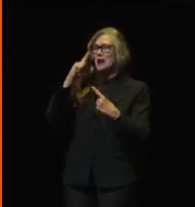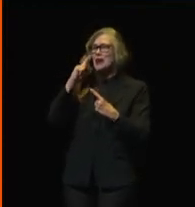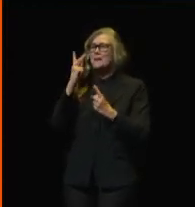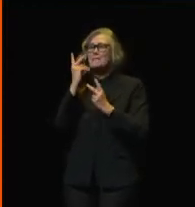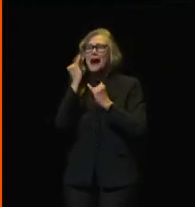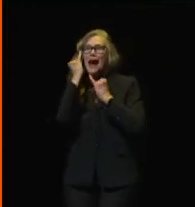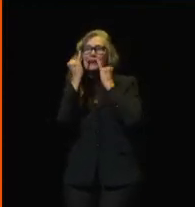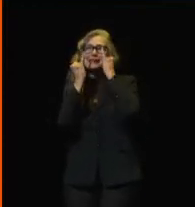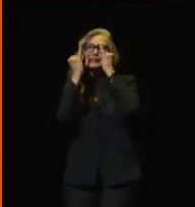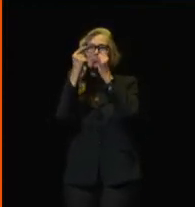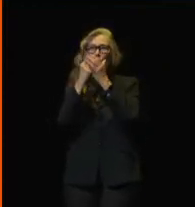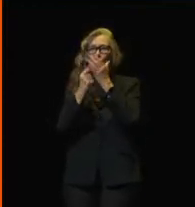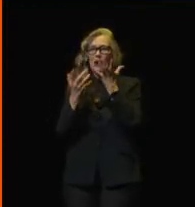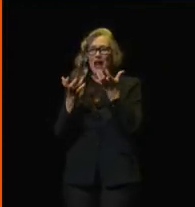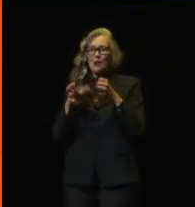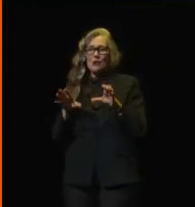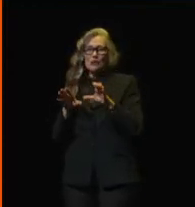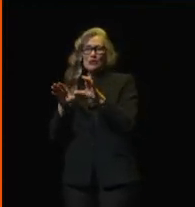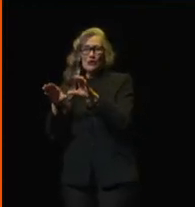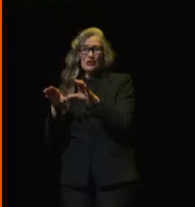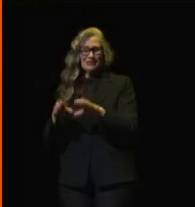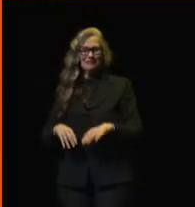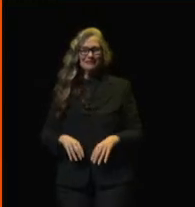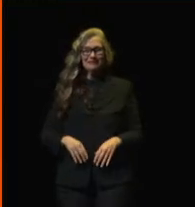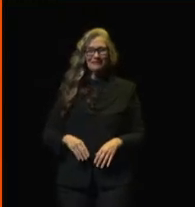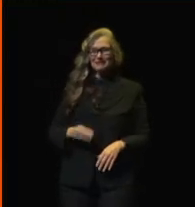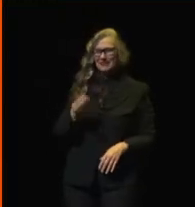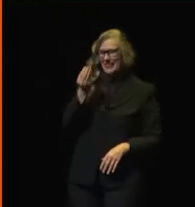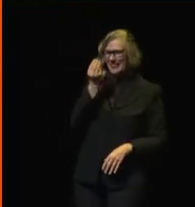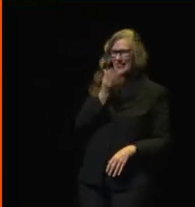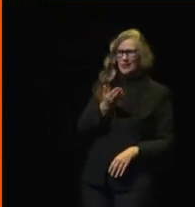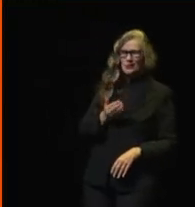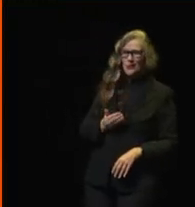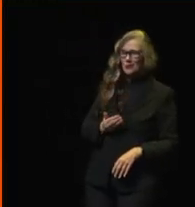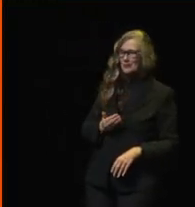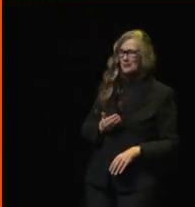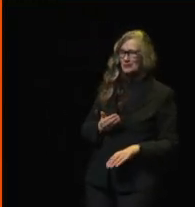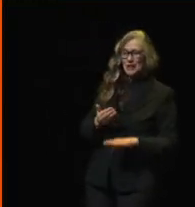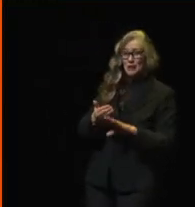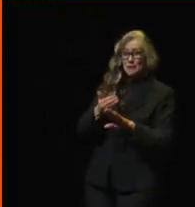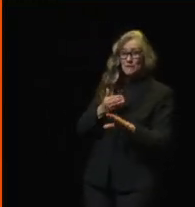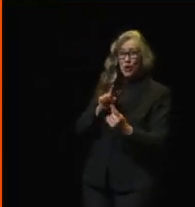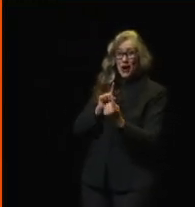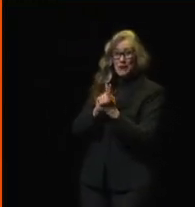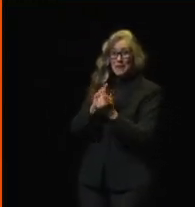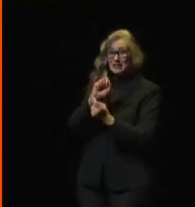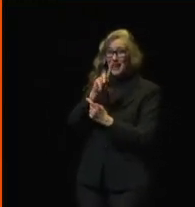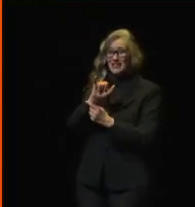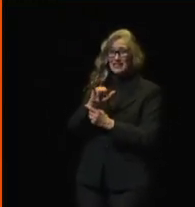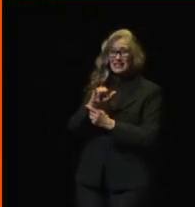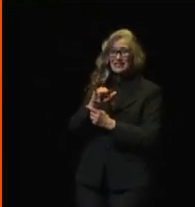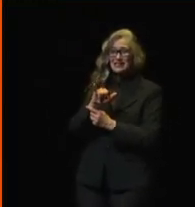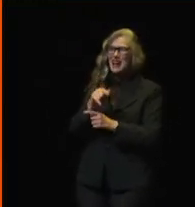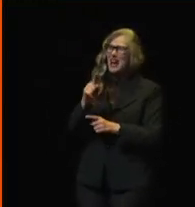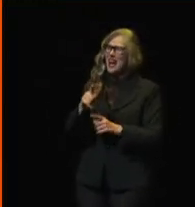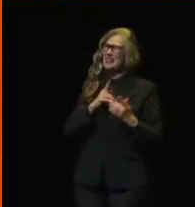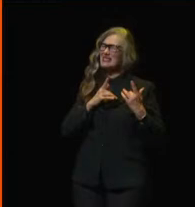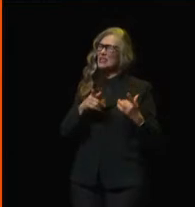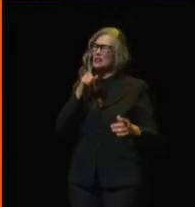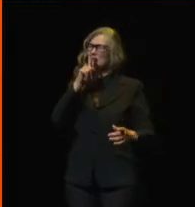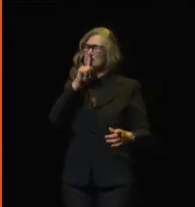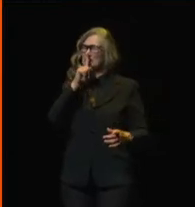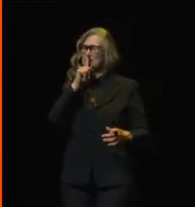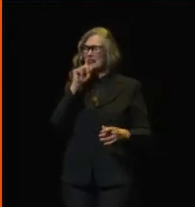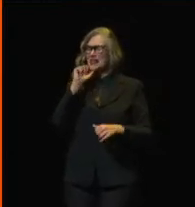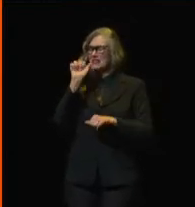before meeting Ady, I sometimes felt hesitant to talk about my work, because too many people don't value or understand the